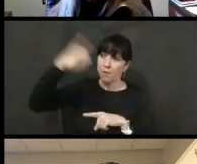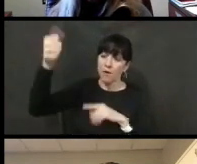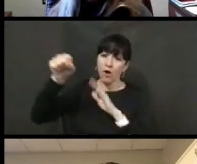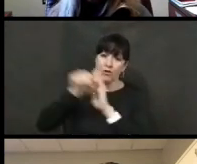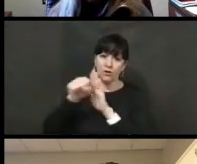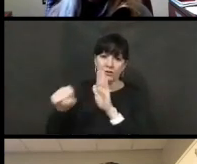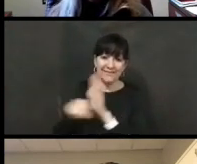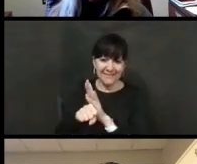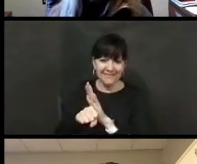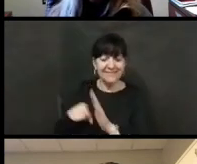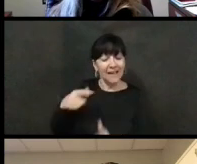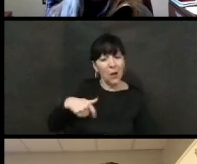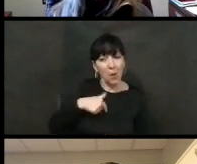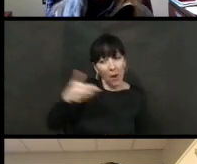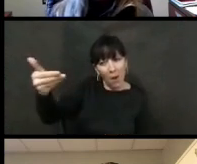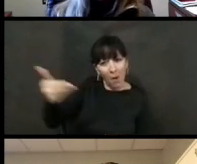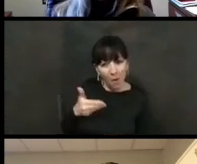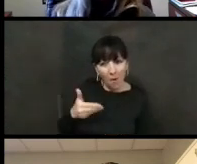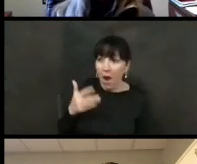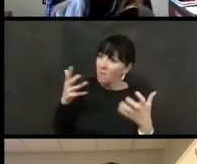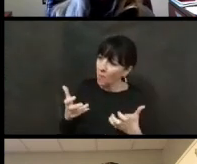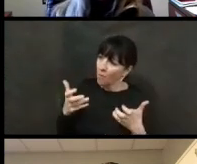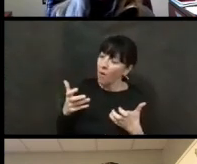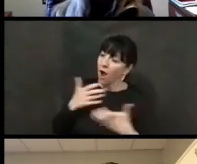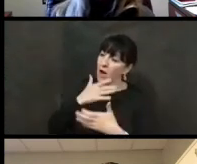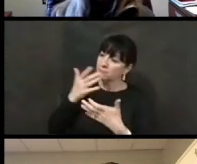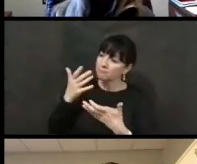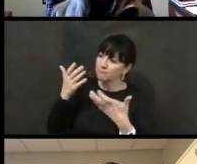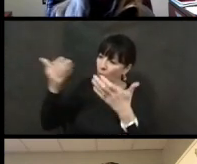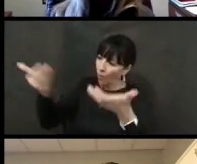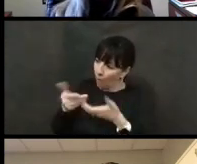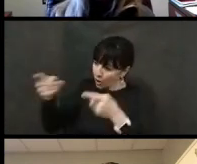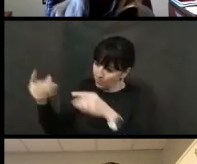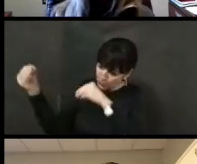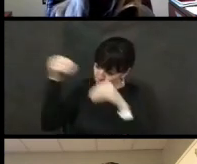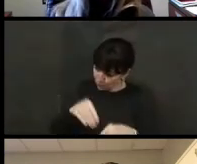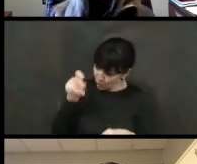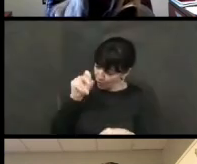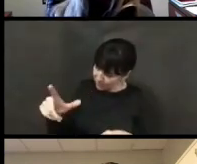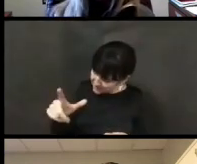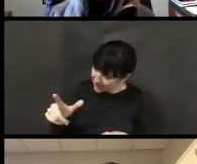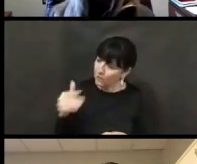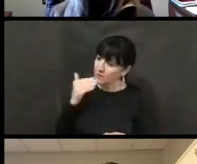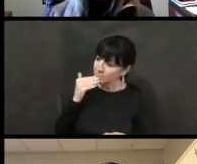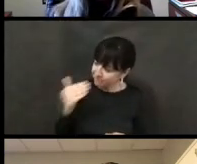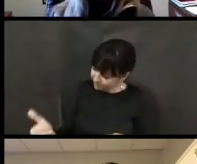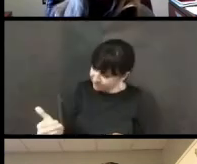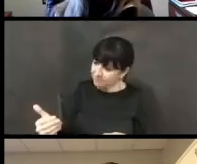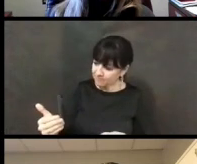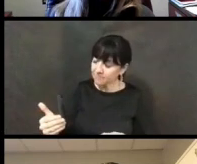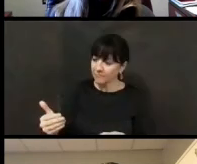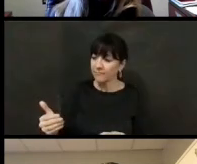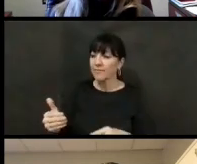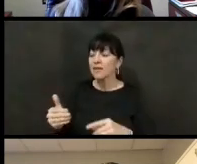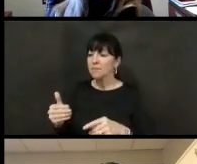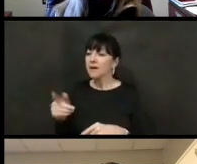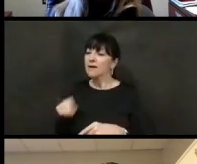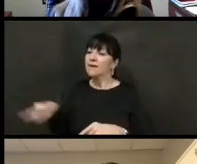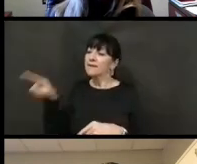aloha. Right now, Lieutenant Governor Josh Green, who is a public health physician, who trained on the East Coast